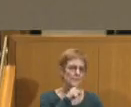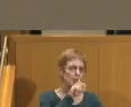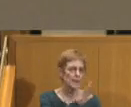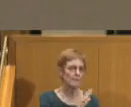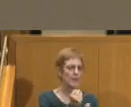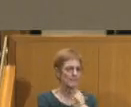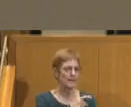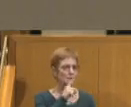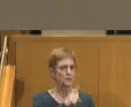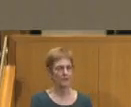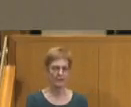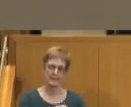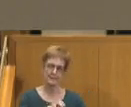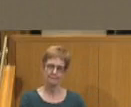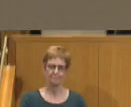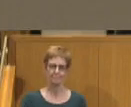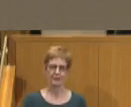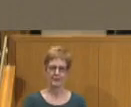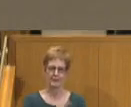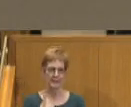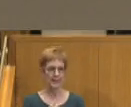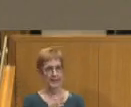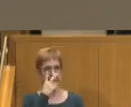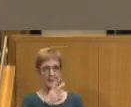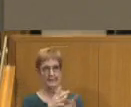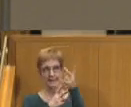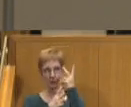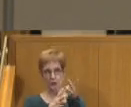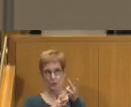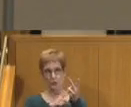other towns across the state are following.